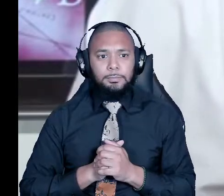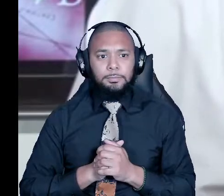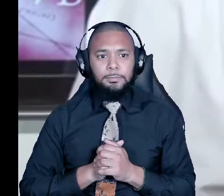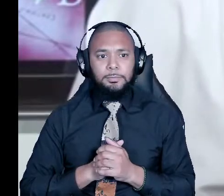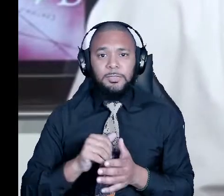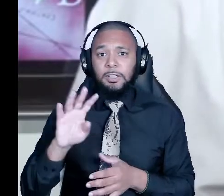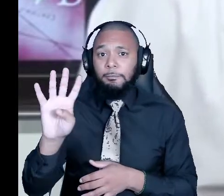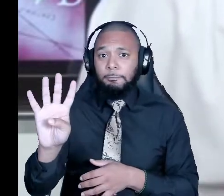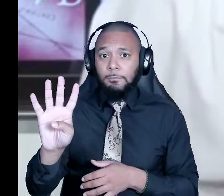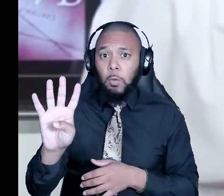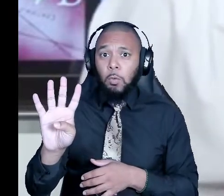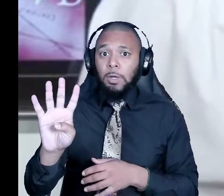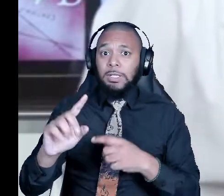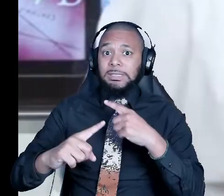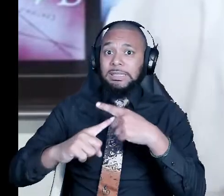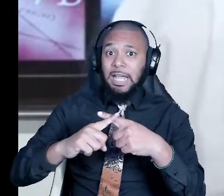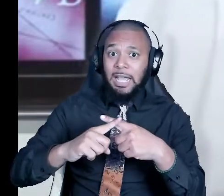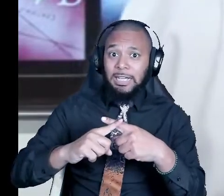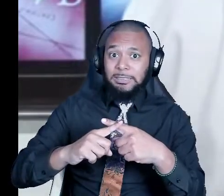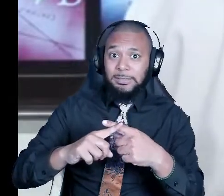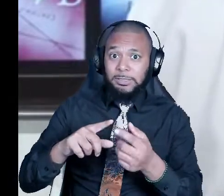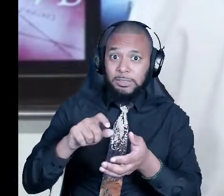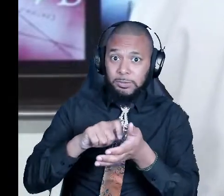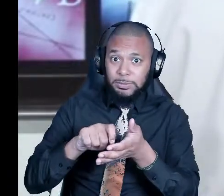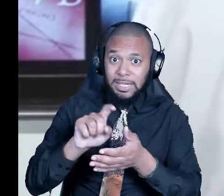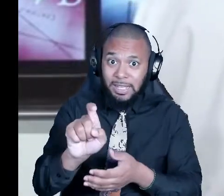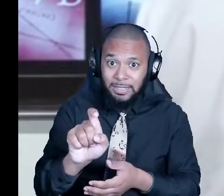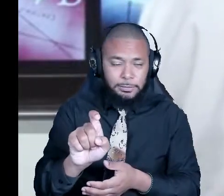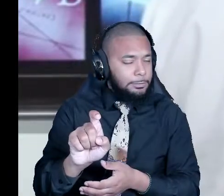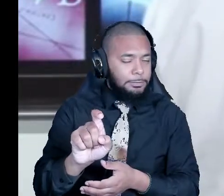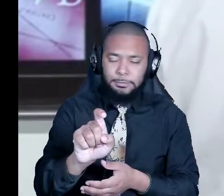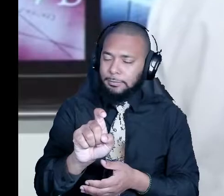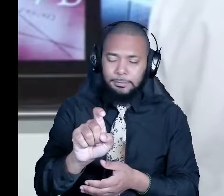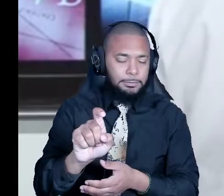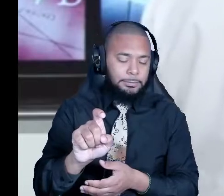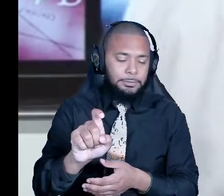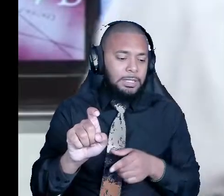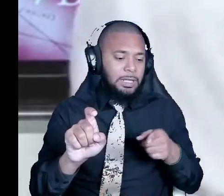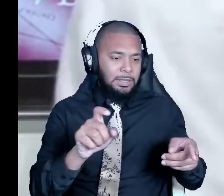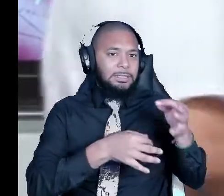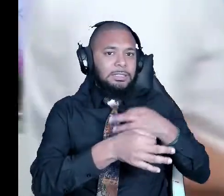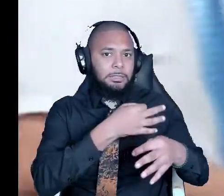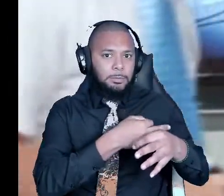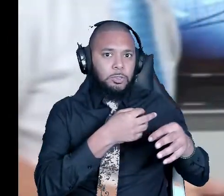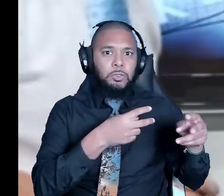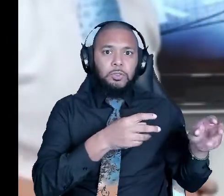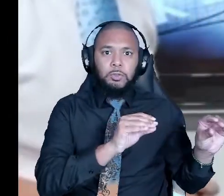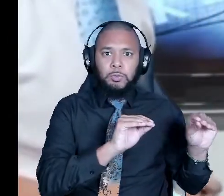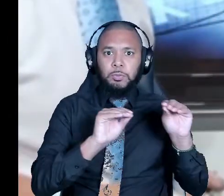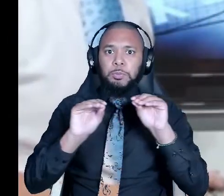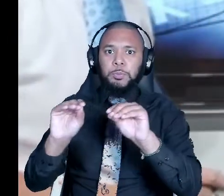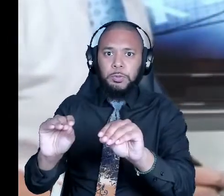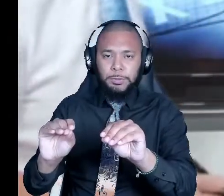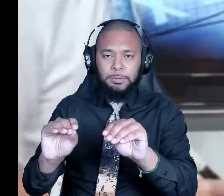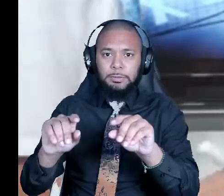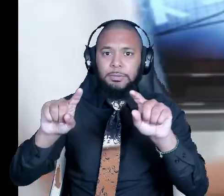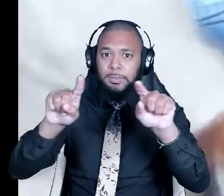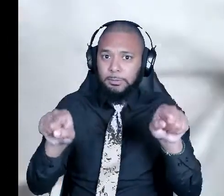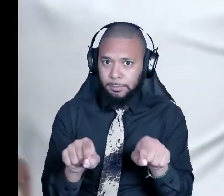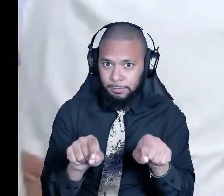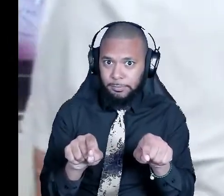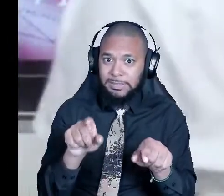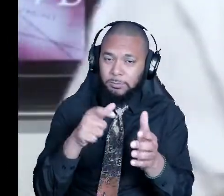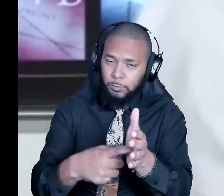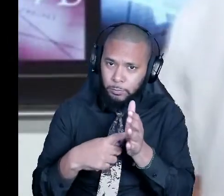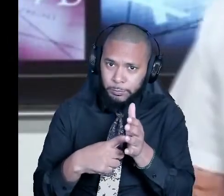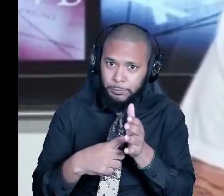times, but I don't write down x. Instead, I write down its substitute in parentheses. Okay?